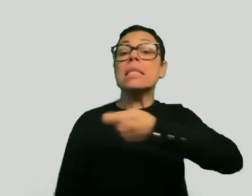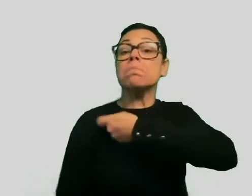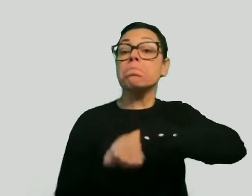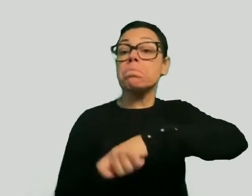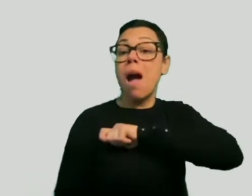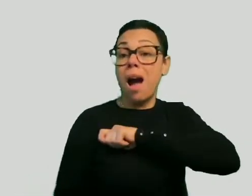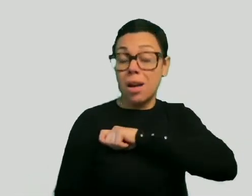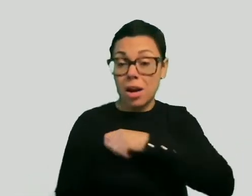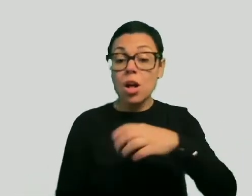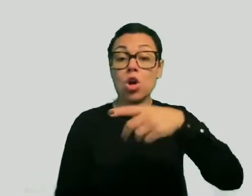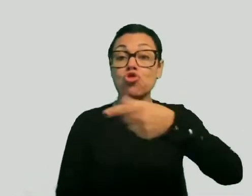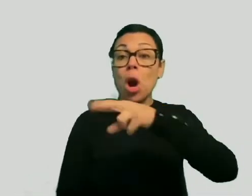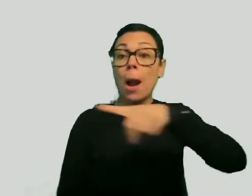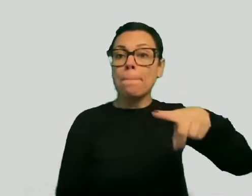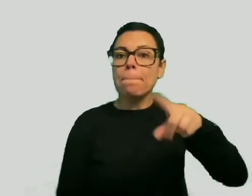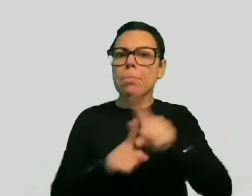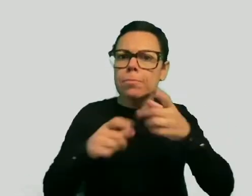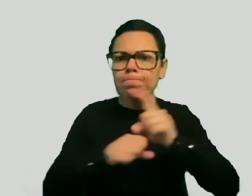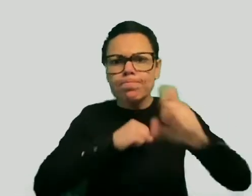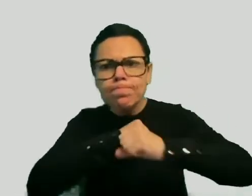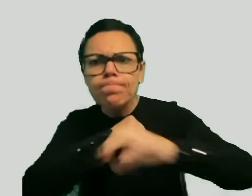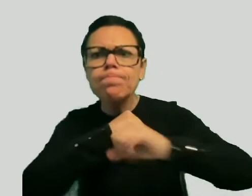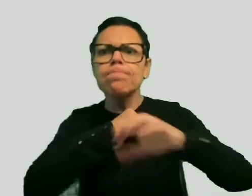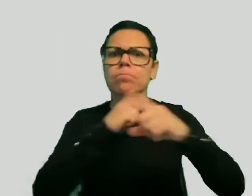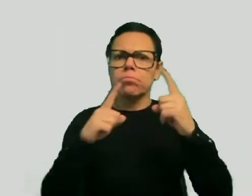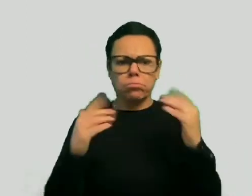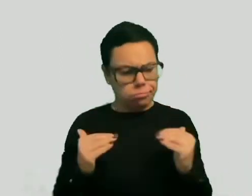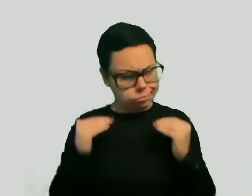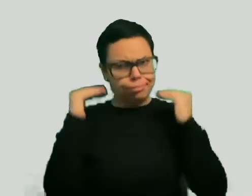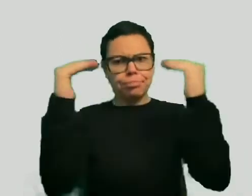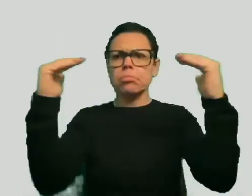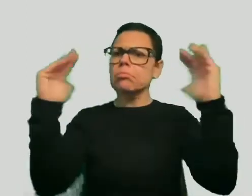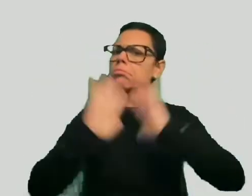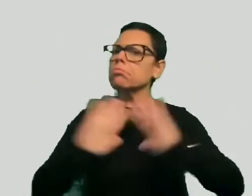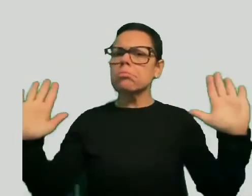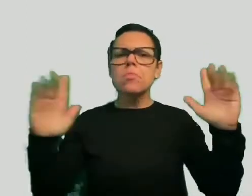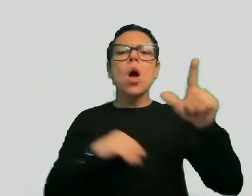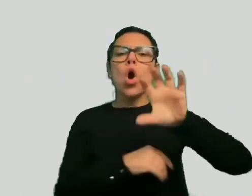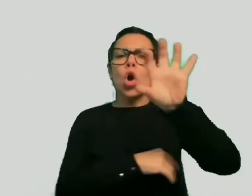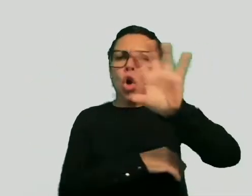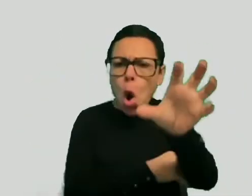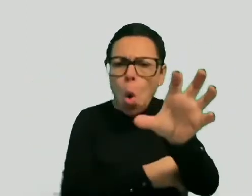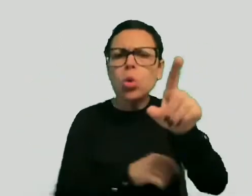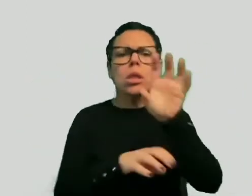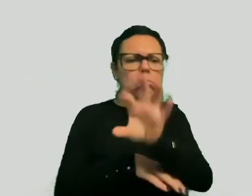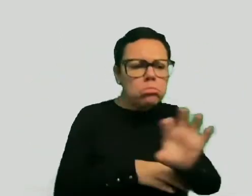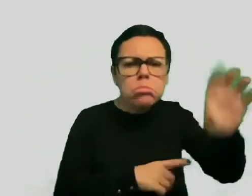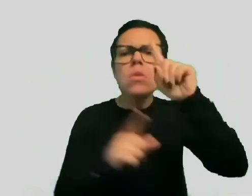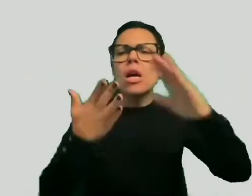all levels of the administration, national, regional, and local, as well as